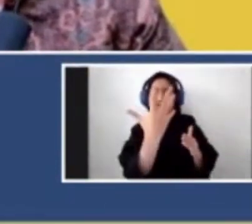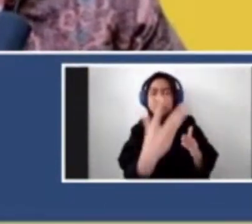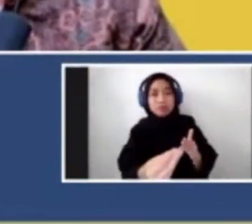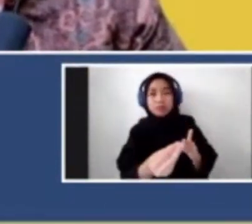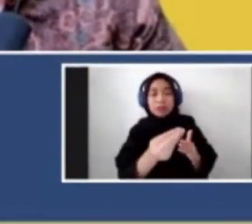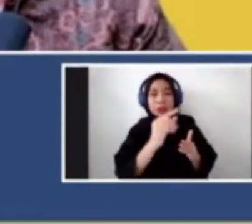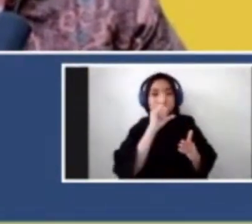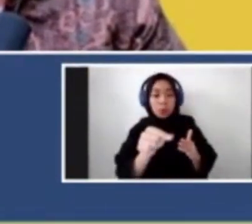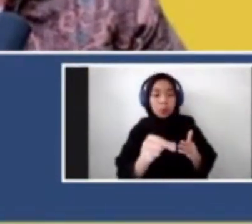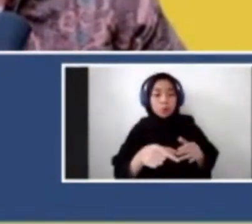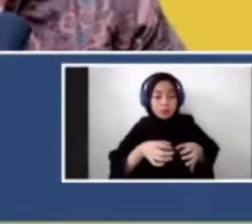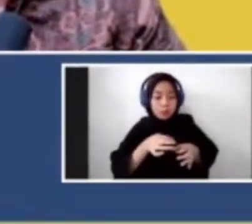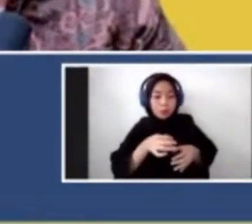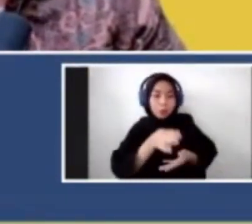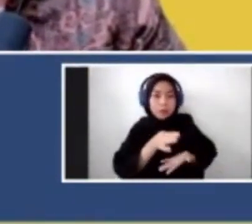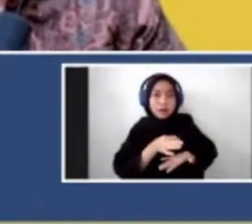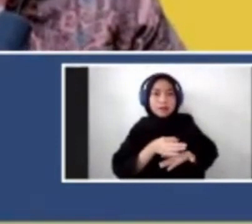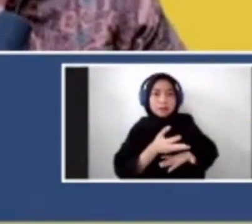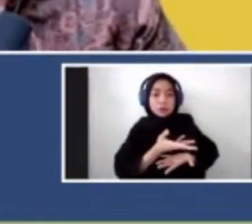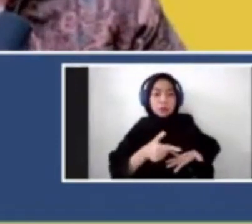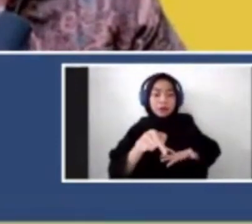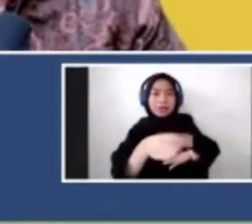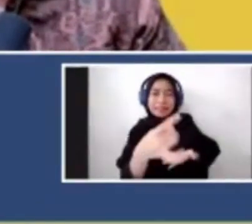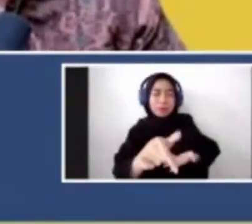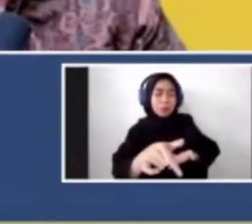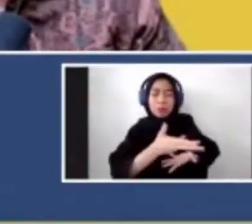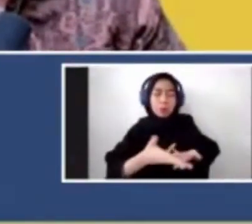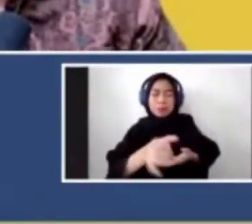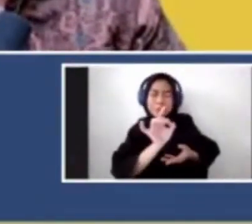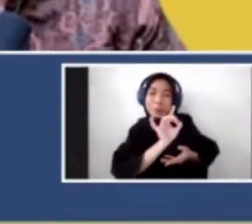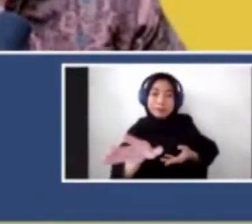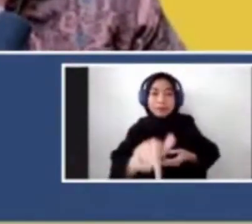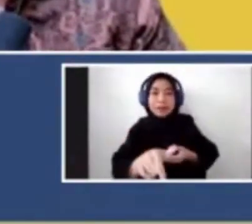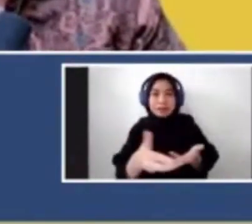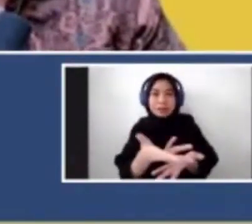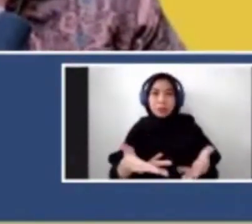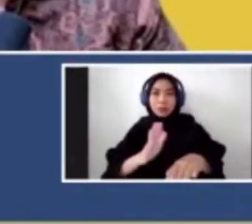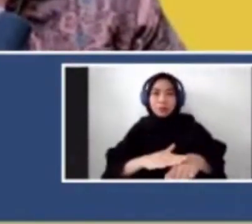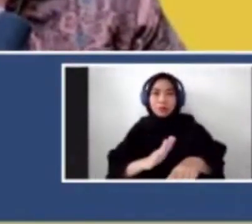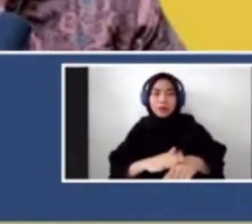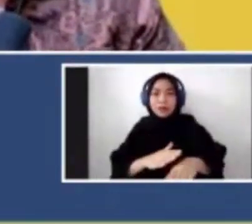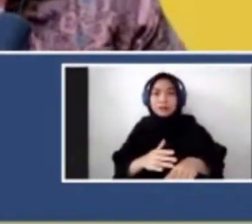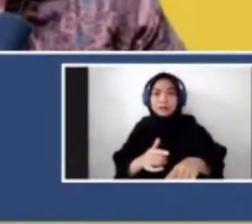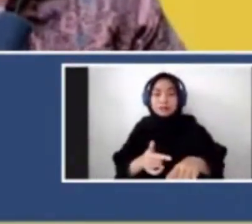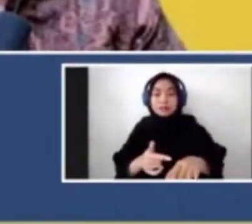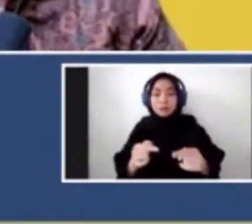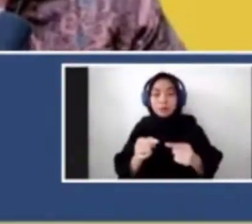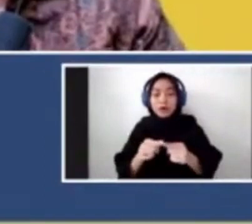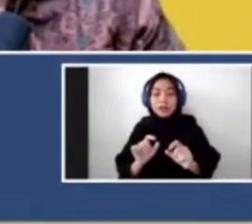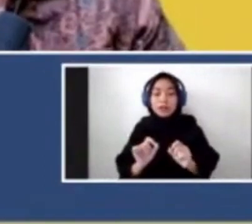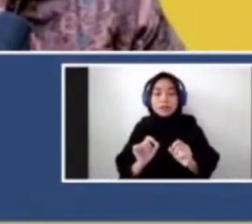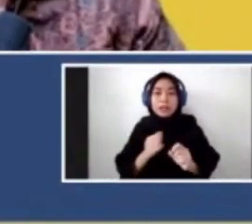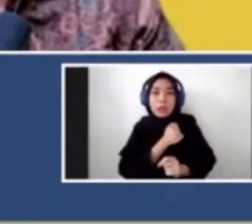urban situations in which they have habits that are very entangled in their social life.